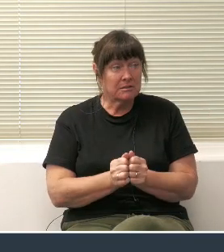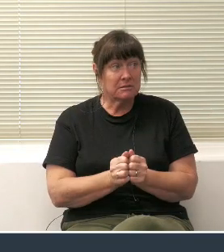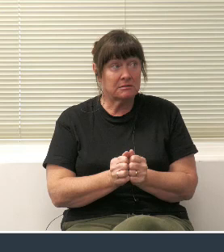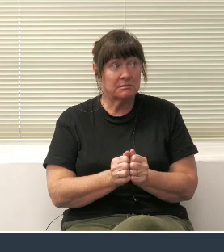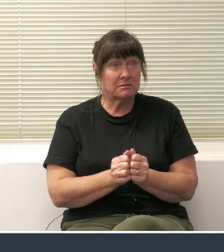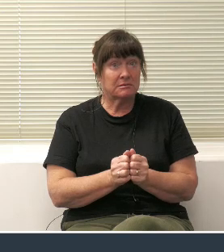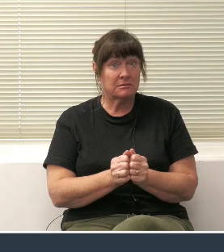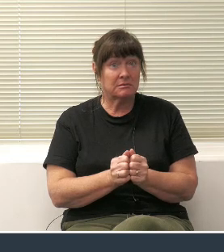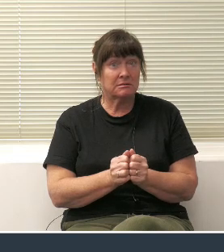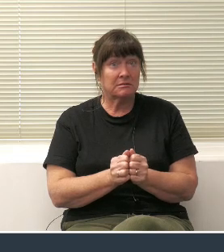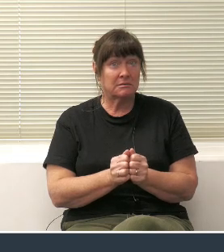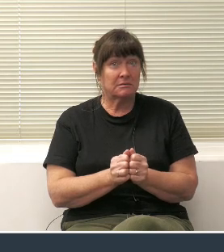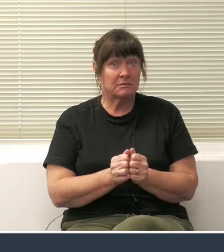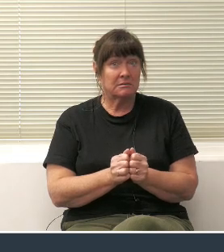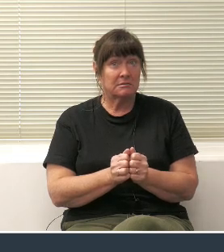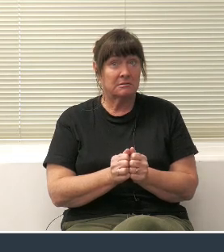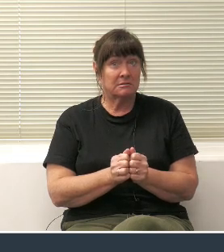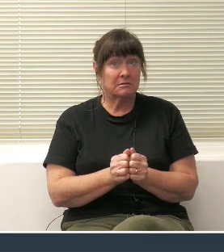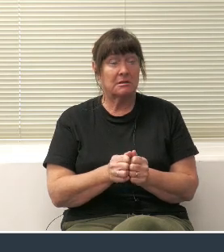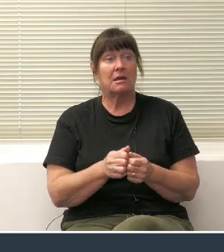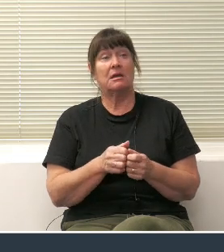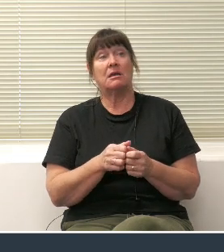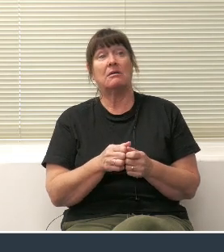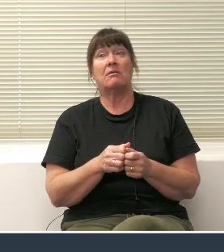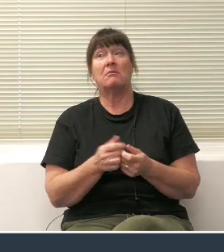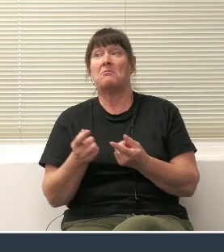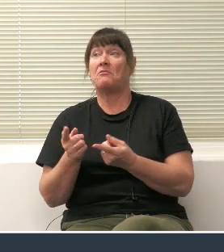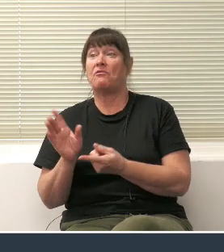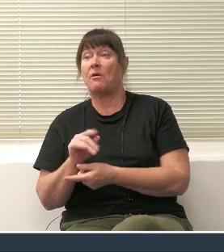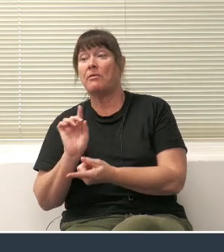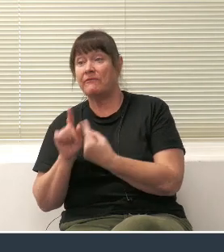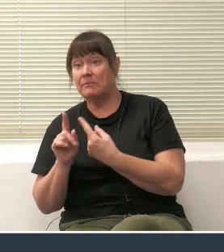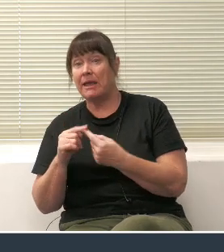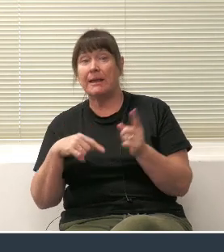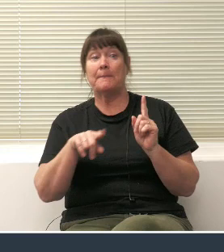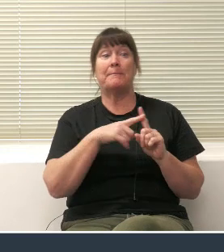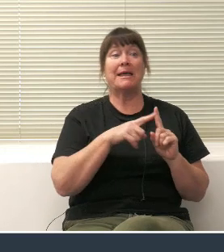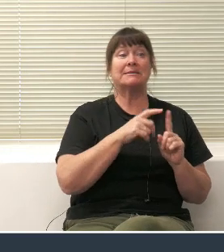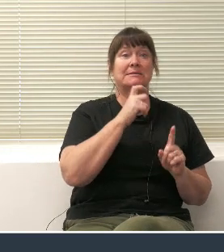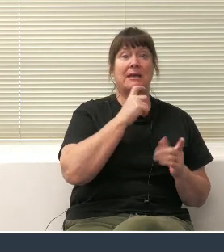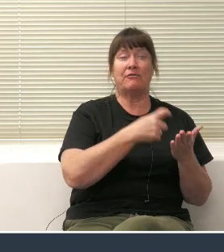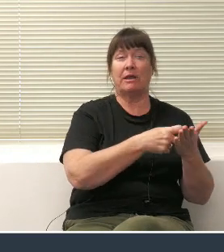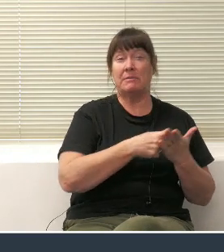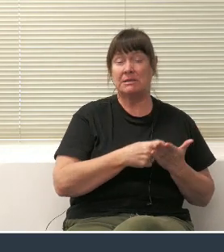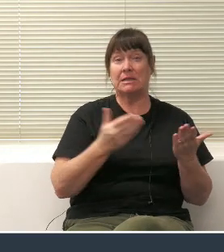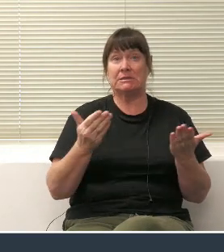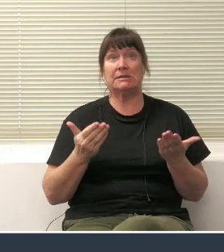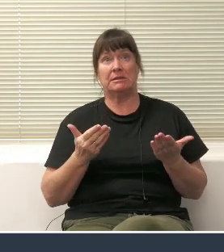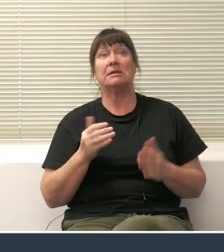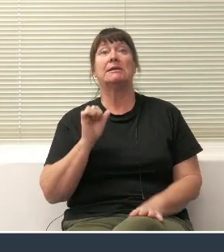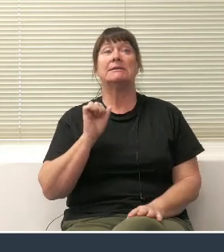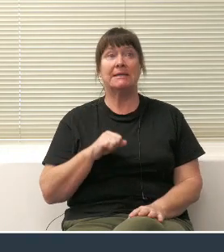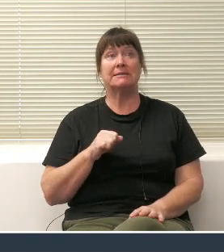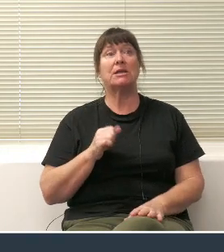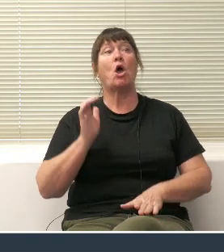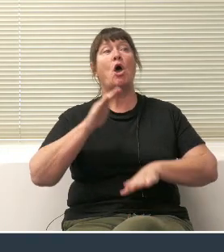agreement that, based on the feedback we've received and the officer's recommendation, that we would like to,